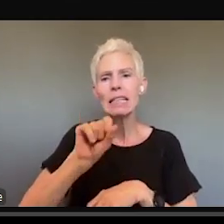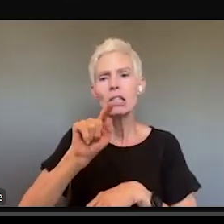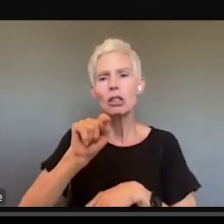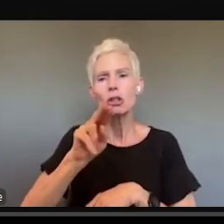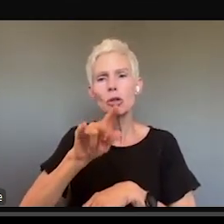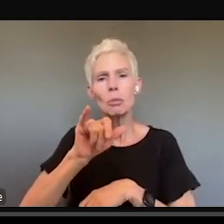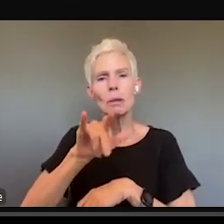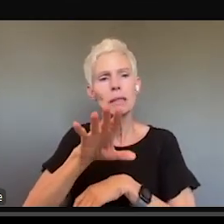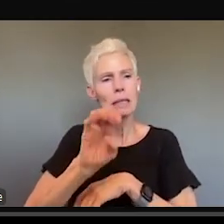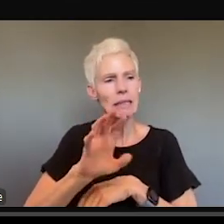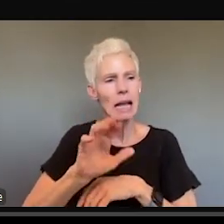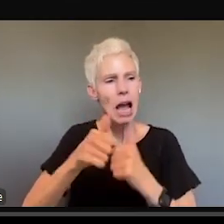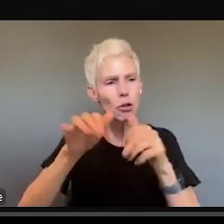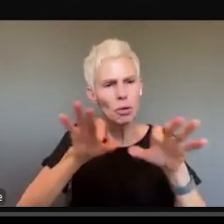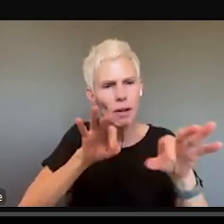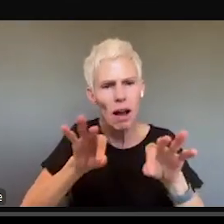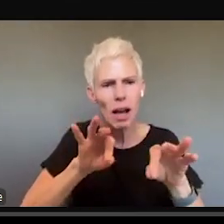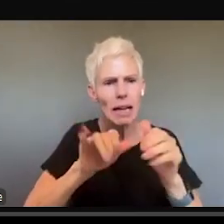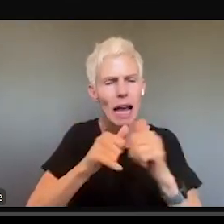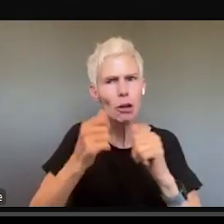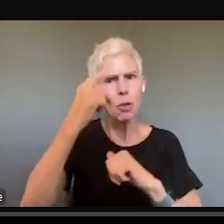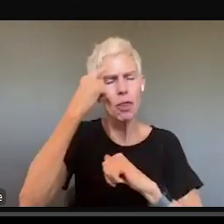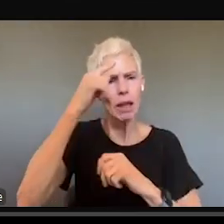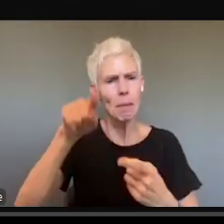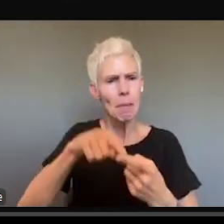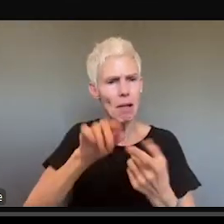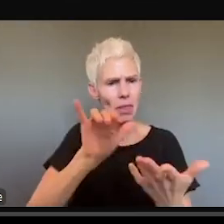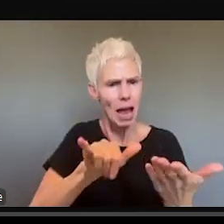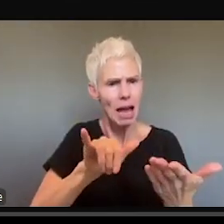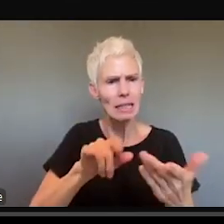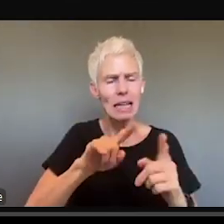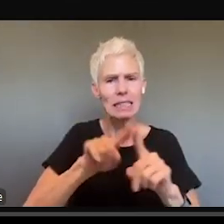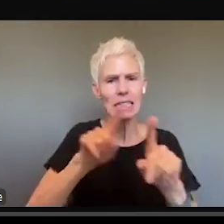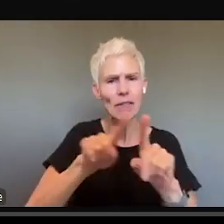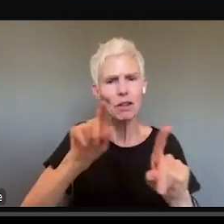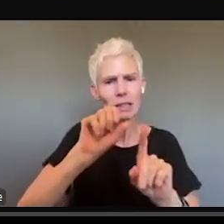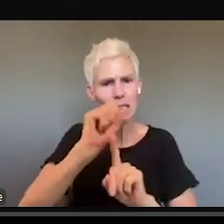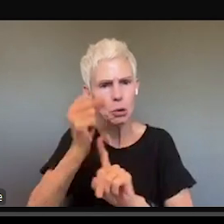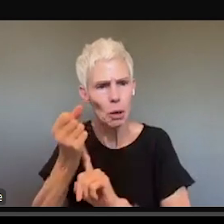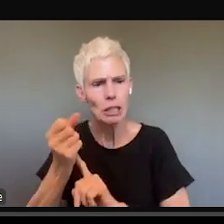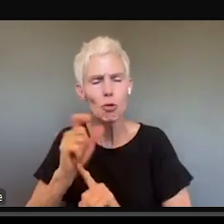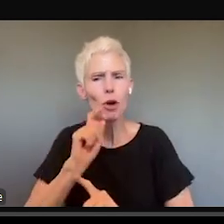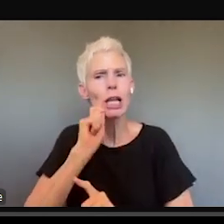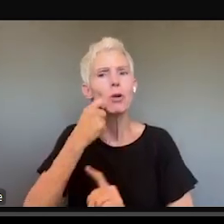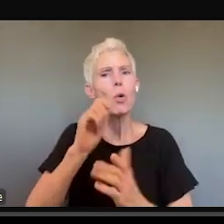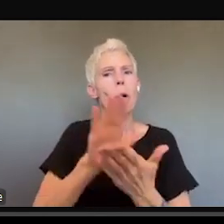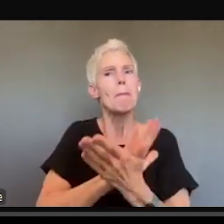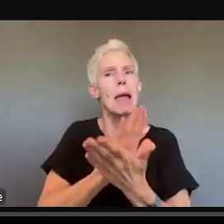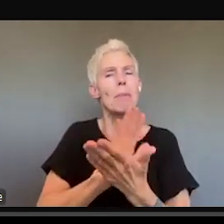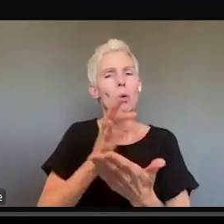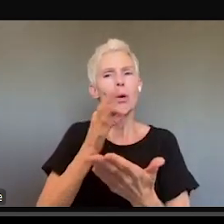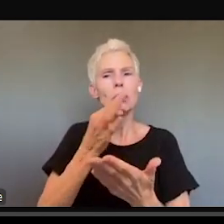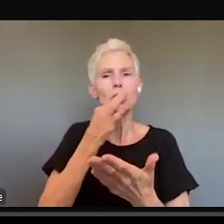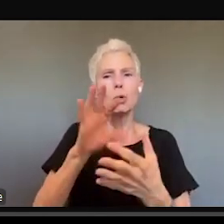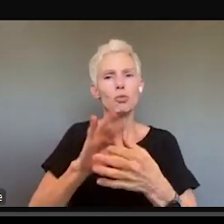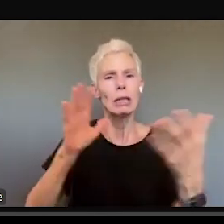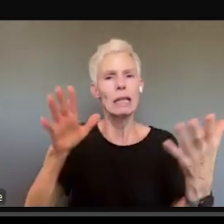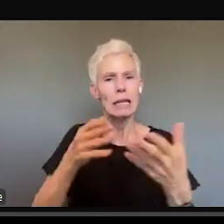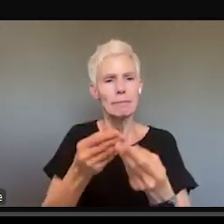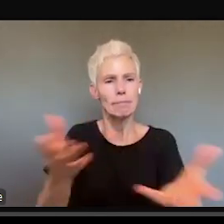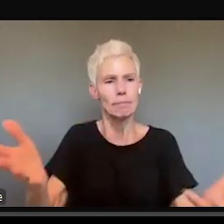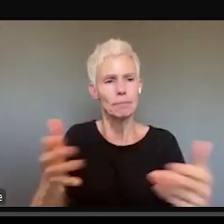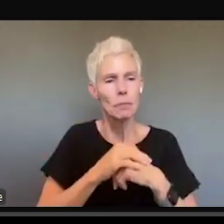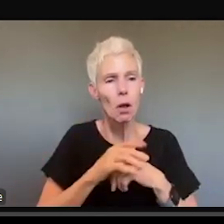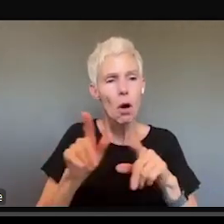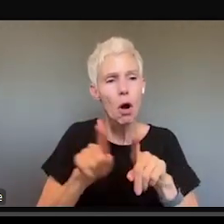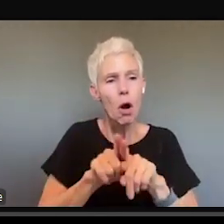defined, how do we think of them, looking at functional impairments and conditions. And that's a really neat paper that's going to be coming forward. And then supportive passages